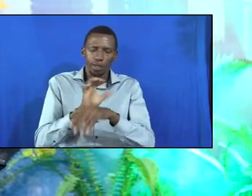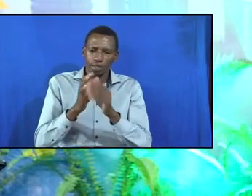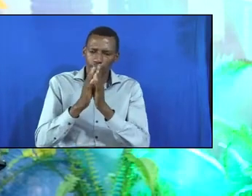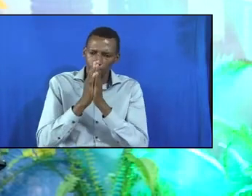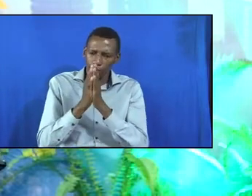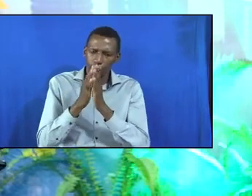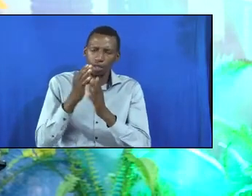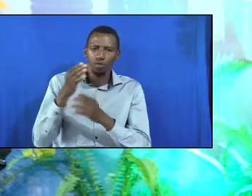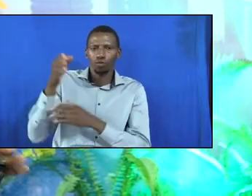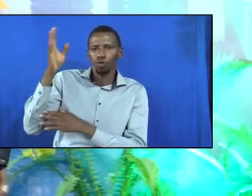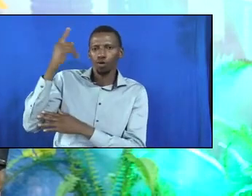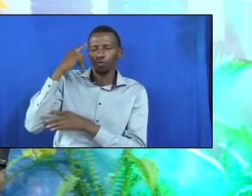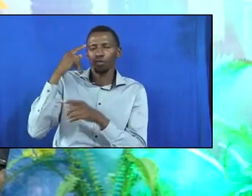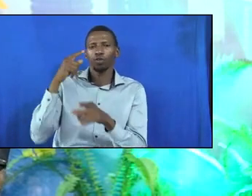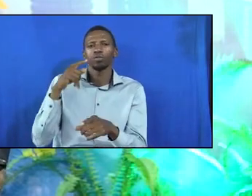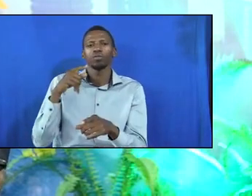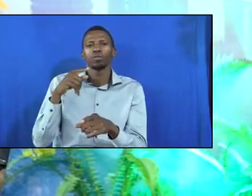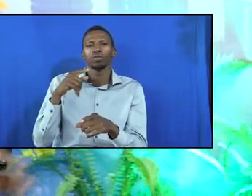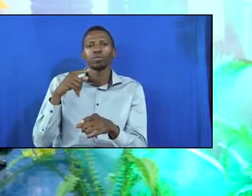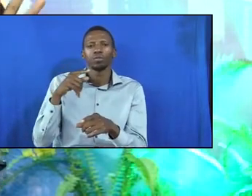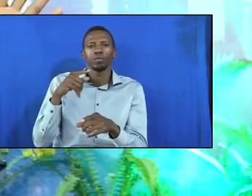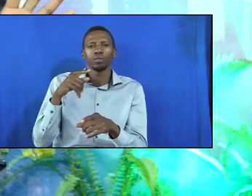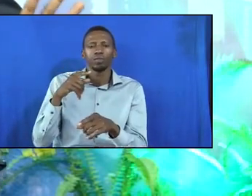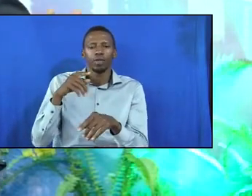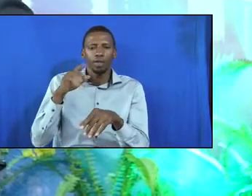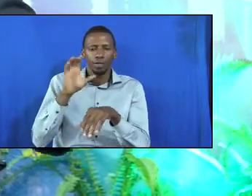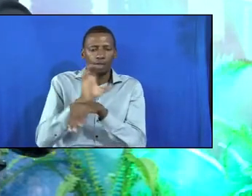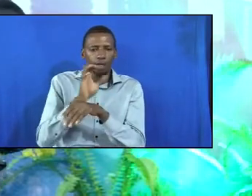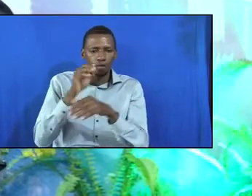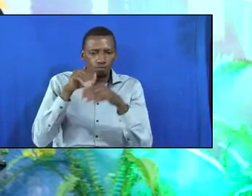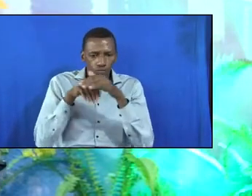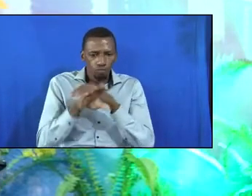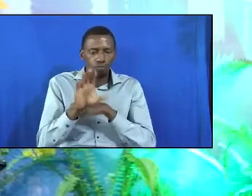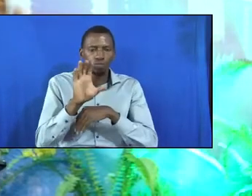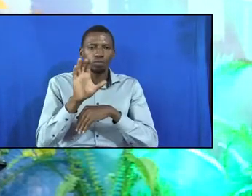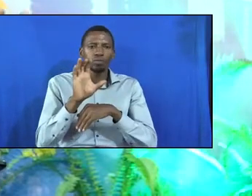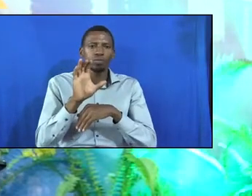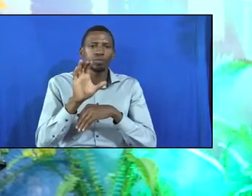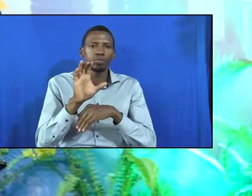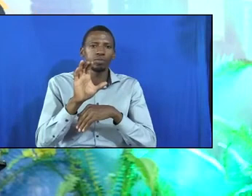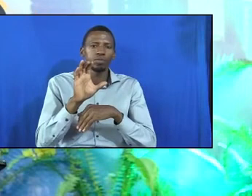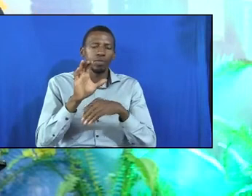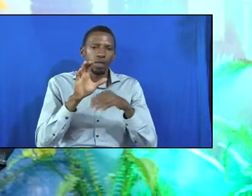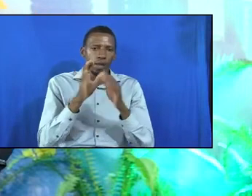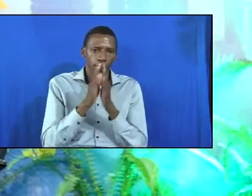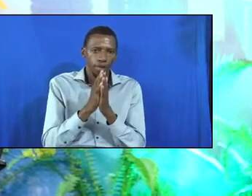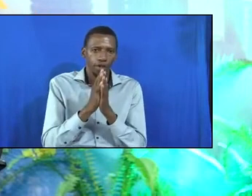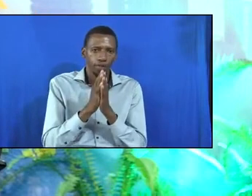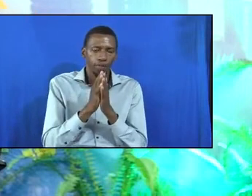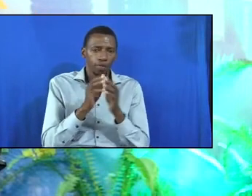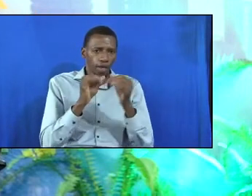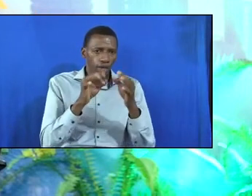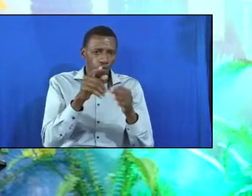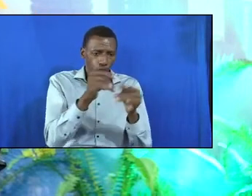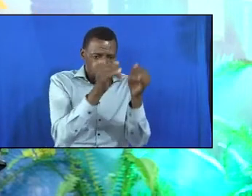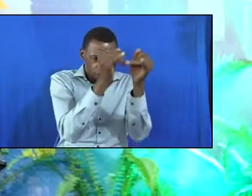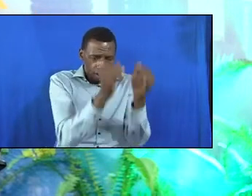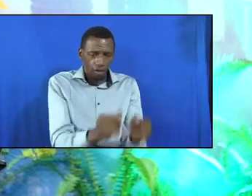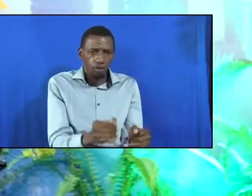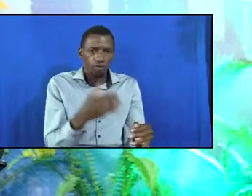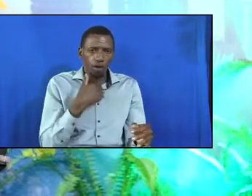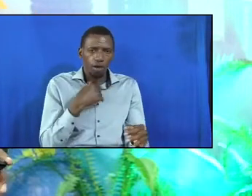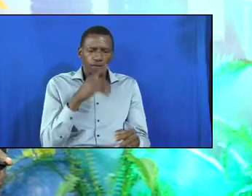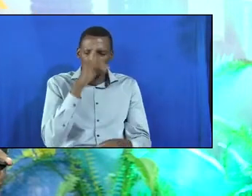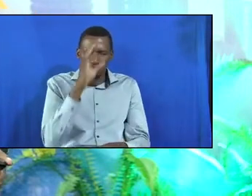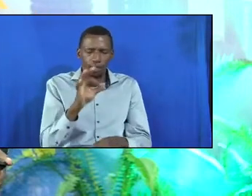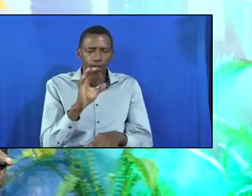a season of prayer. So if, as an individual, you are going through a serious challenge, God has knocked